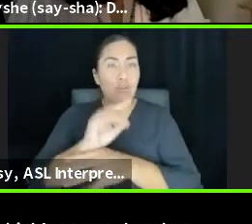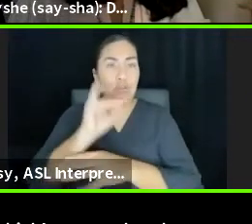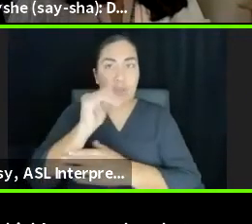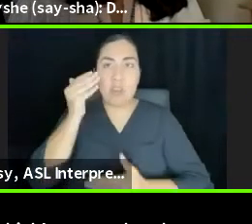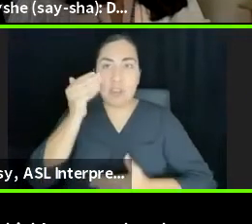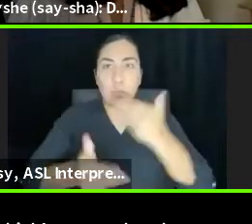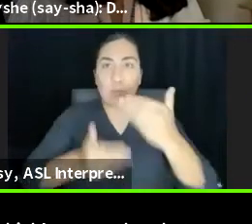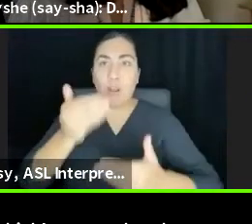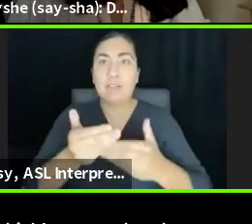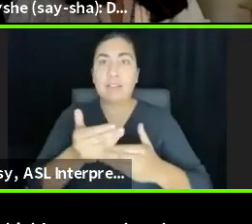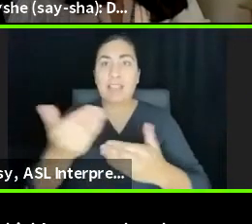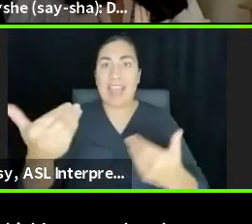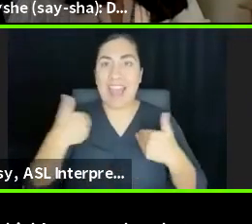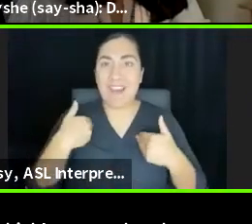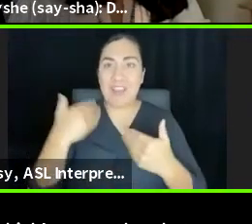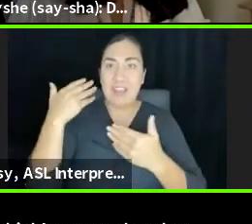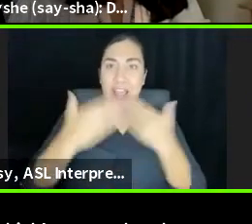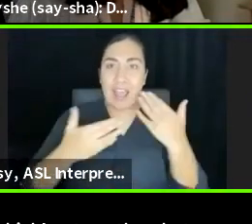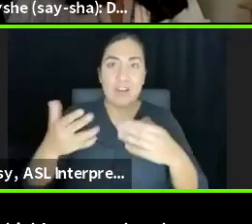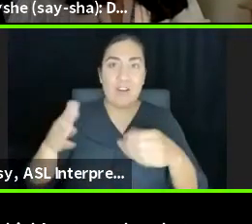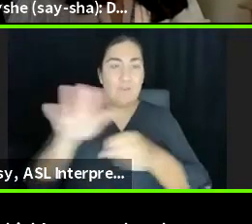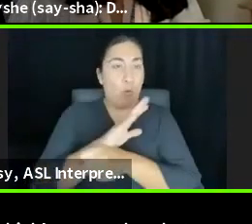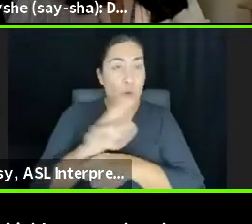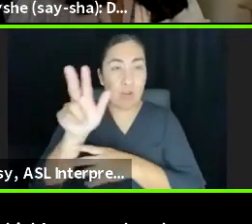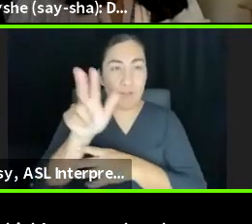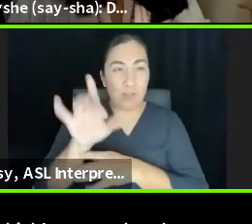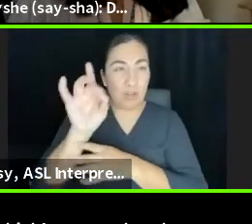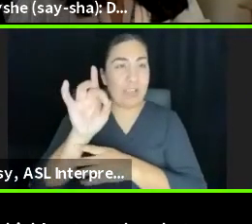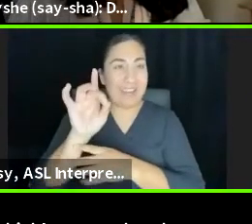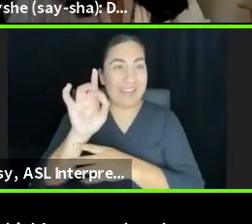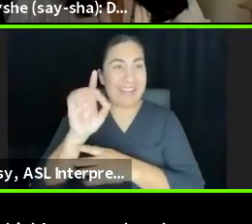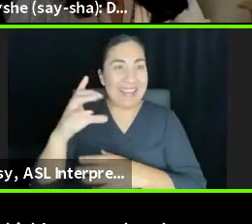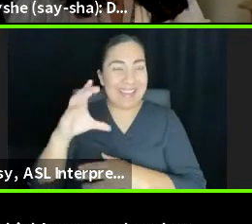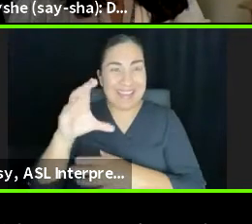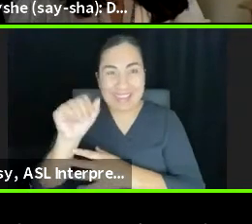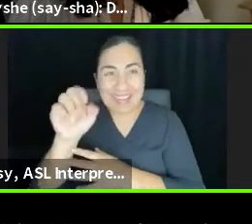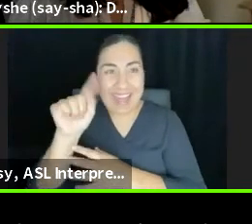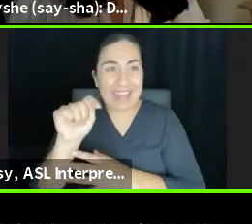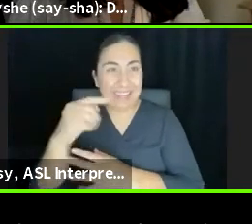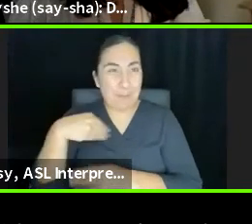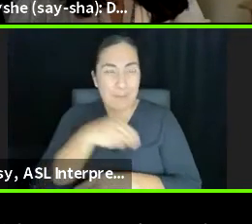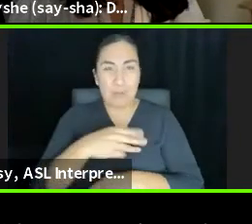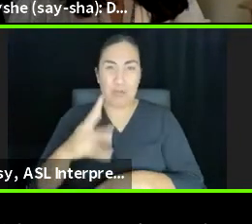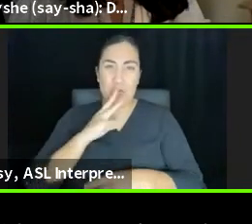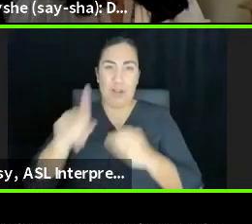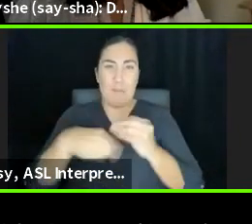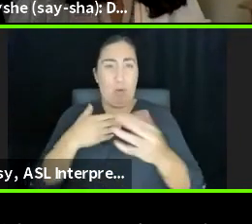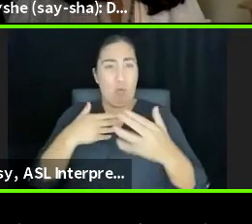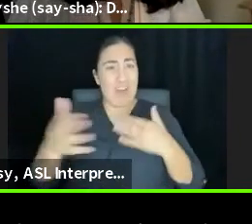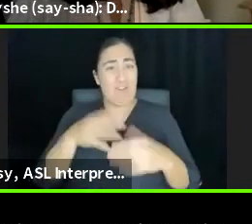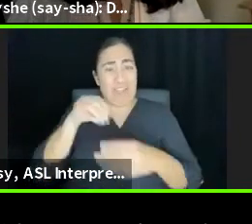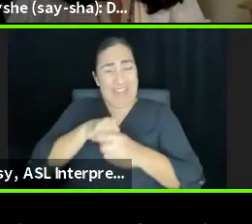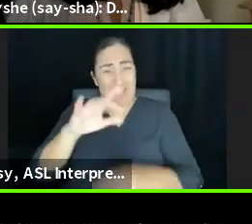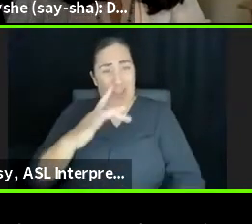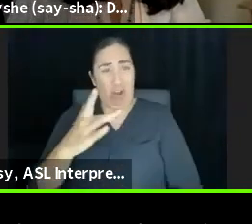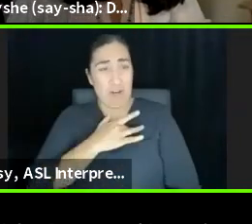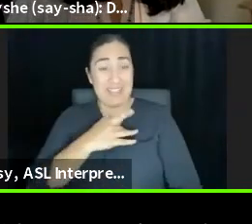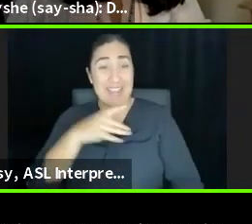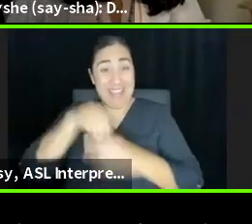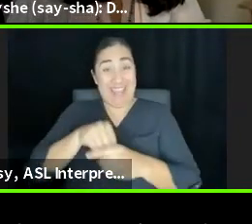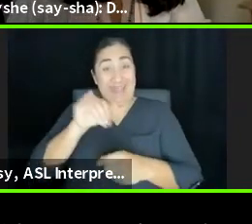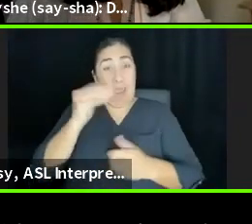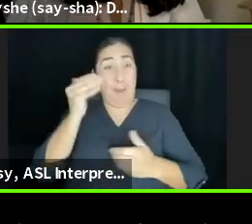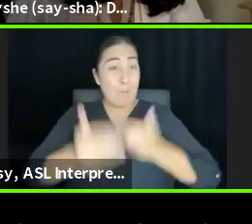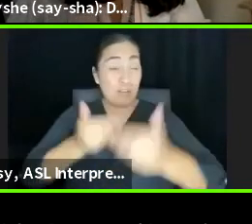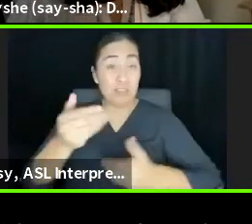by having a handful of the 38 Indigenous cast members speak to you about whatever is on their hearts. Now, in that process, we would then translate